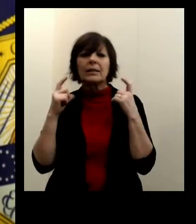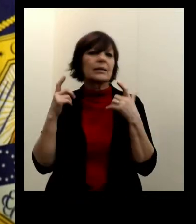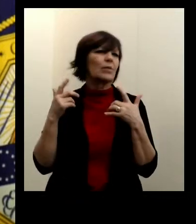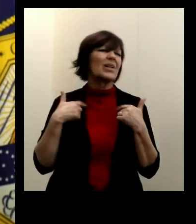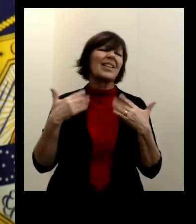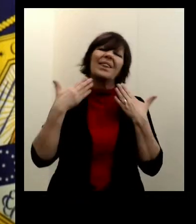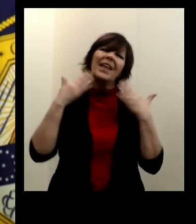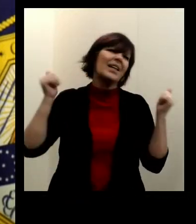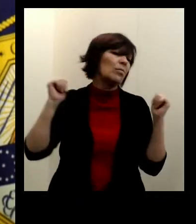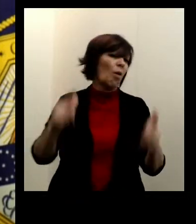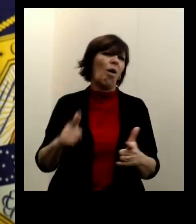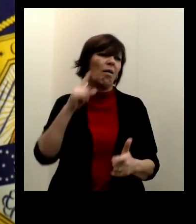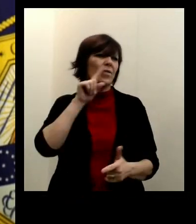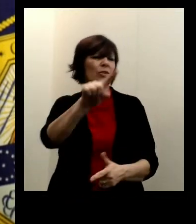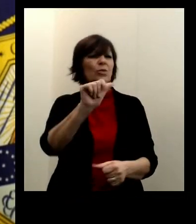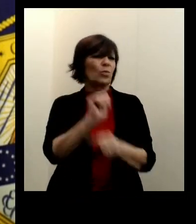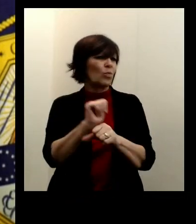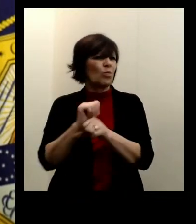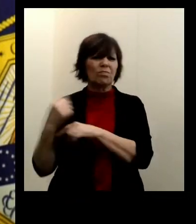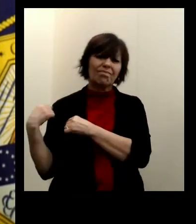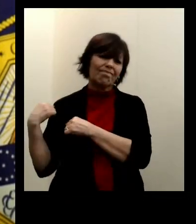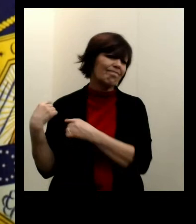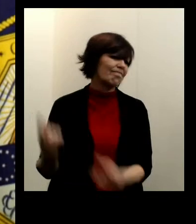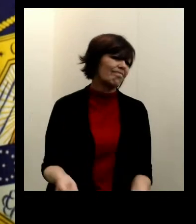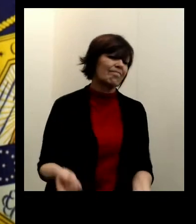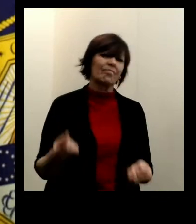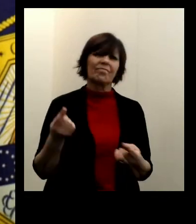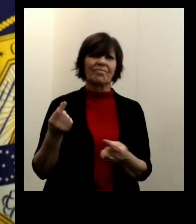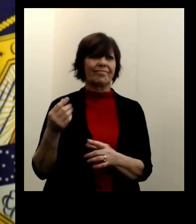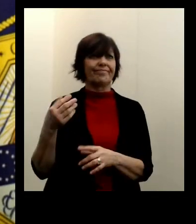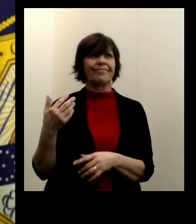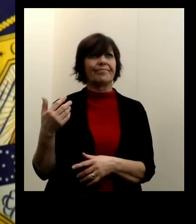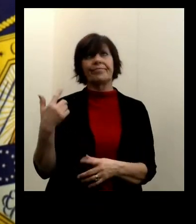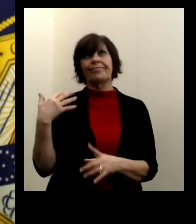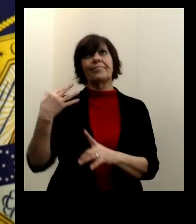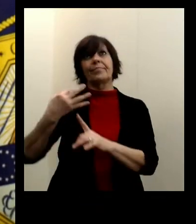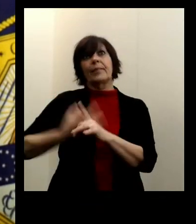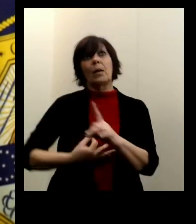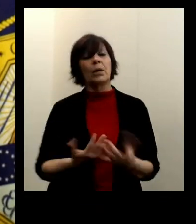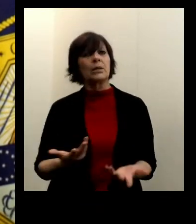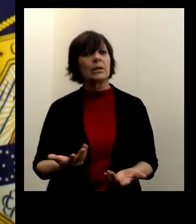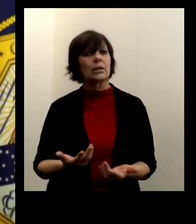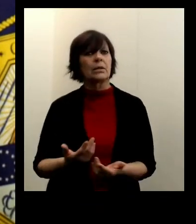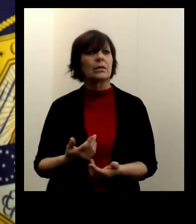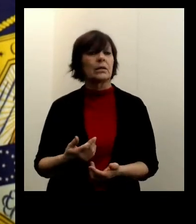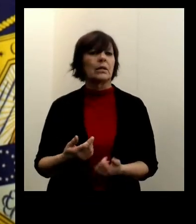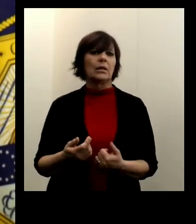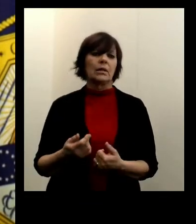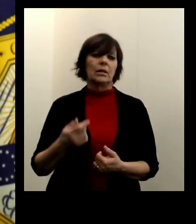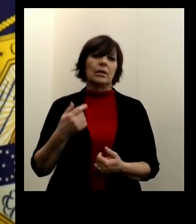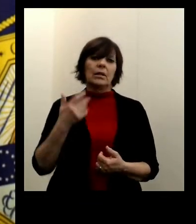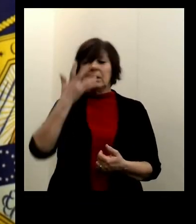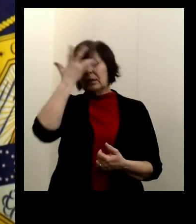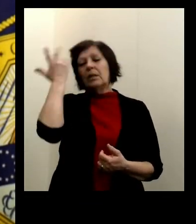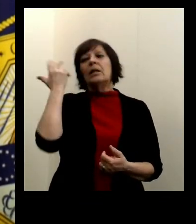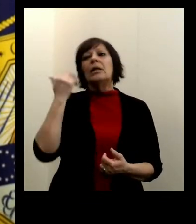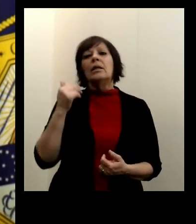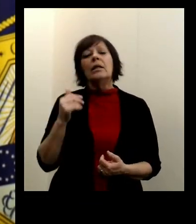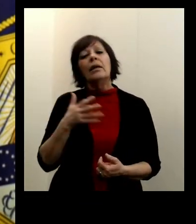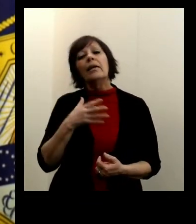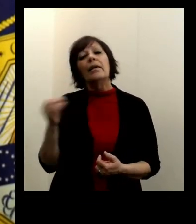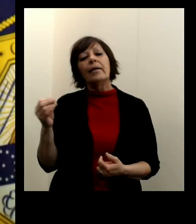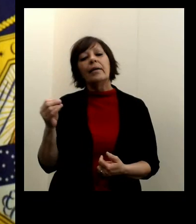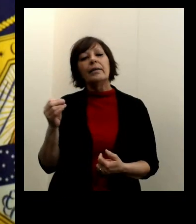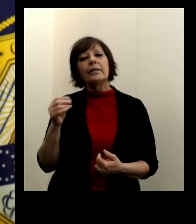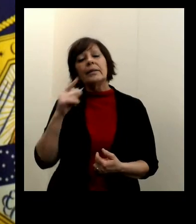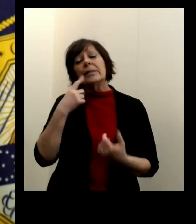want to thank them all for their good work over these past, well, not full 9 months, but let's say 7 months to address this issue, and it has